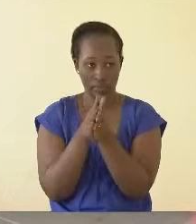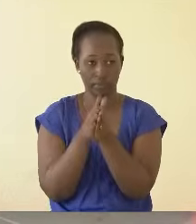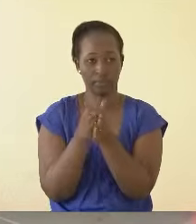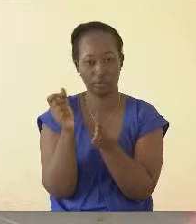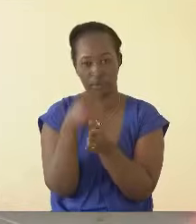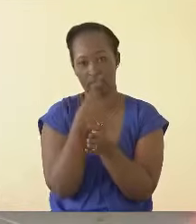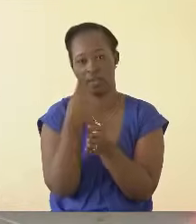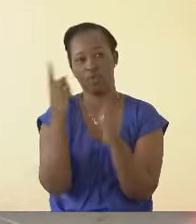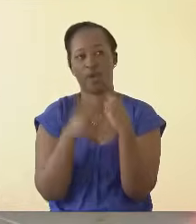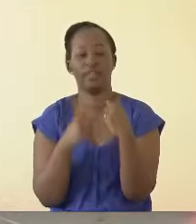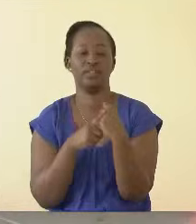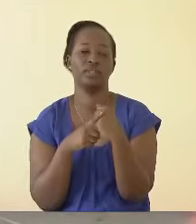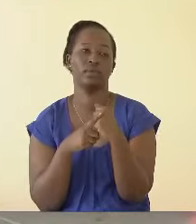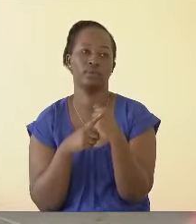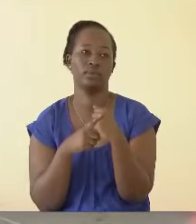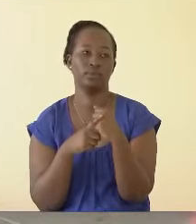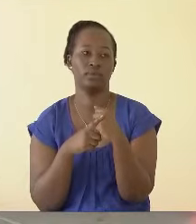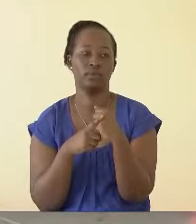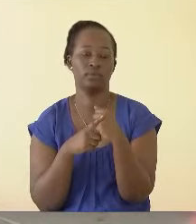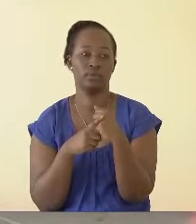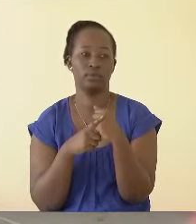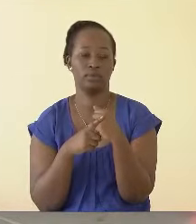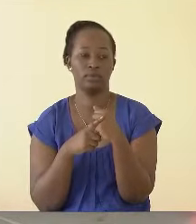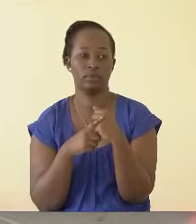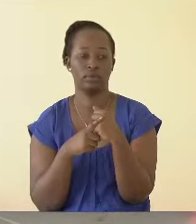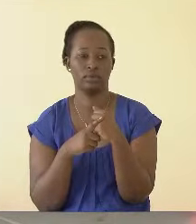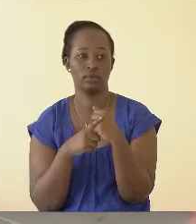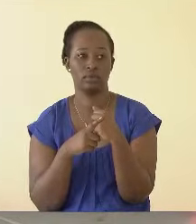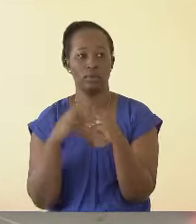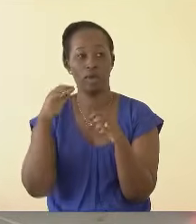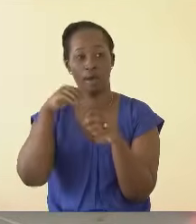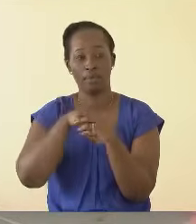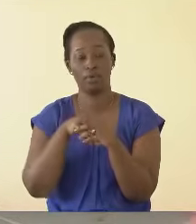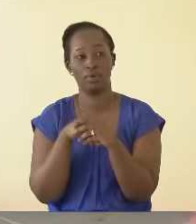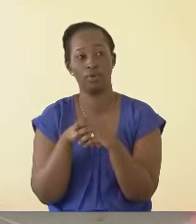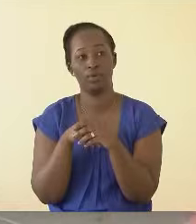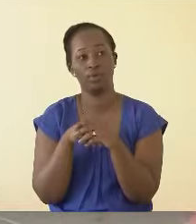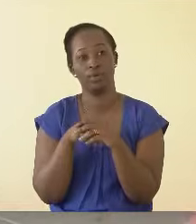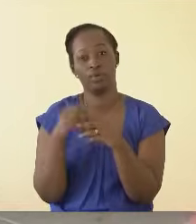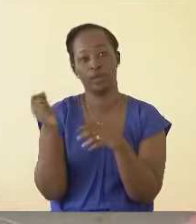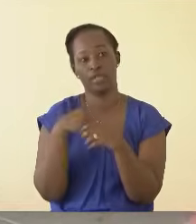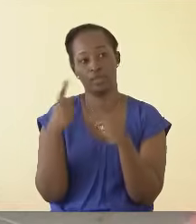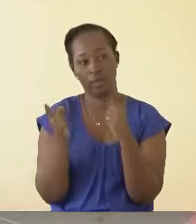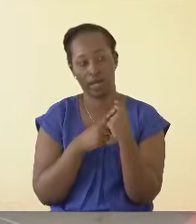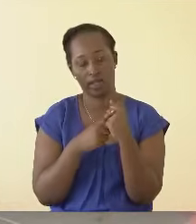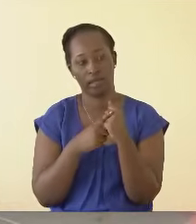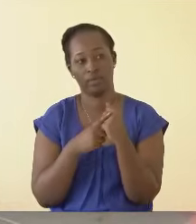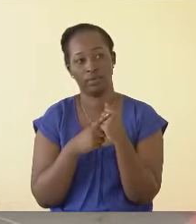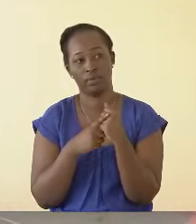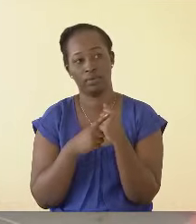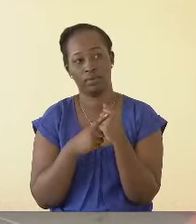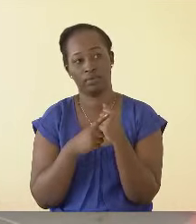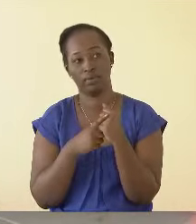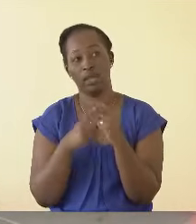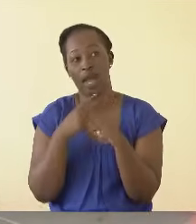200,000. Again, if you continue, in June, goods were to be sold on credit 200,000, but